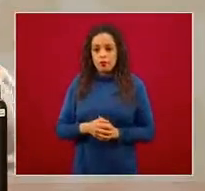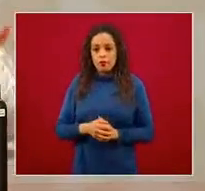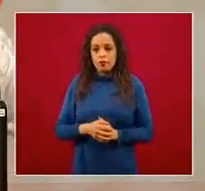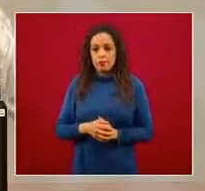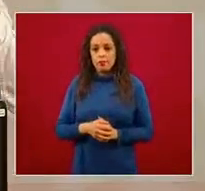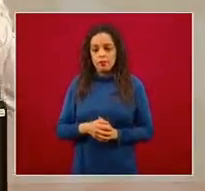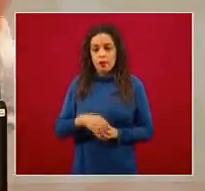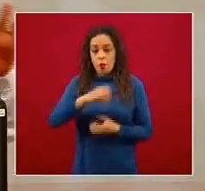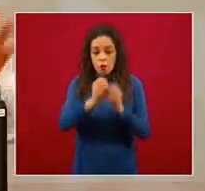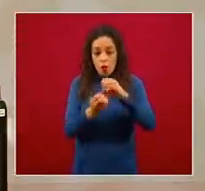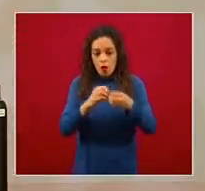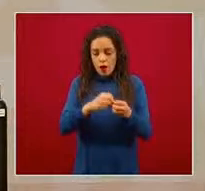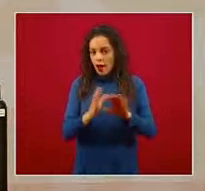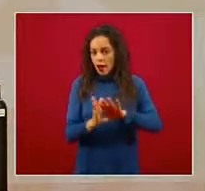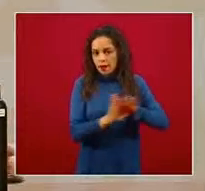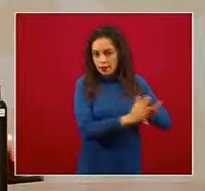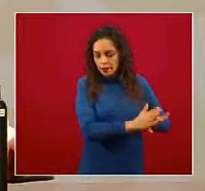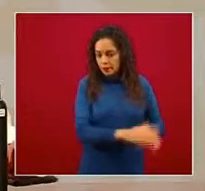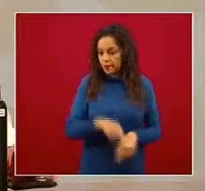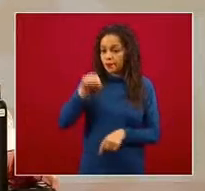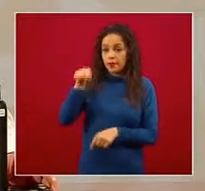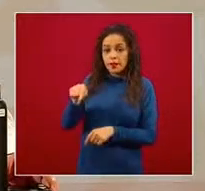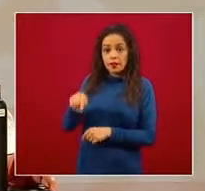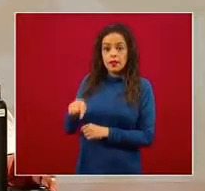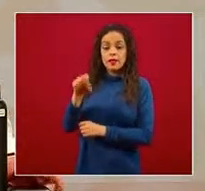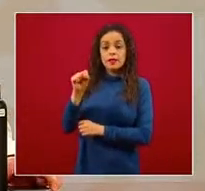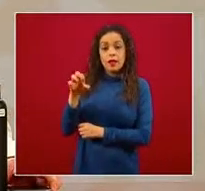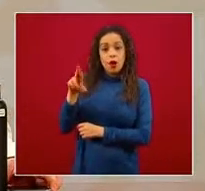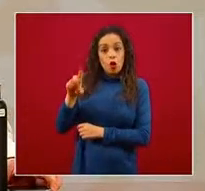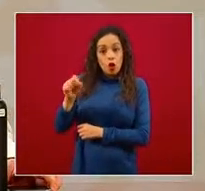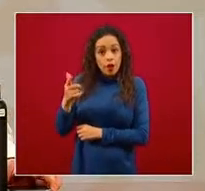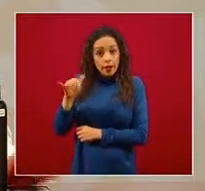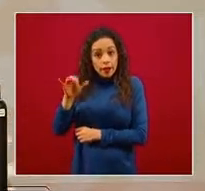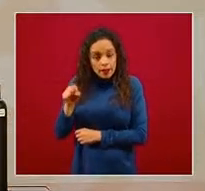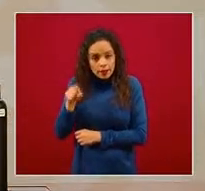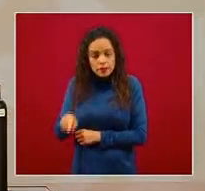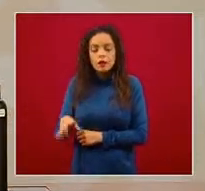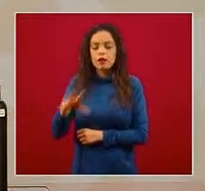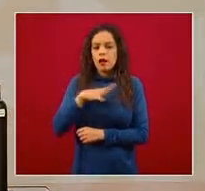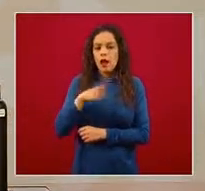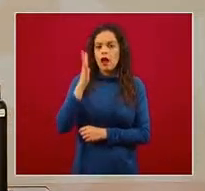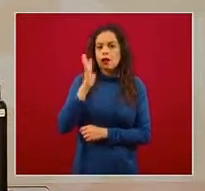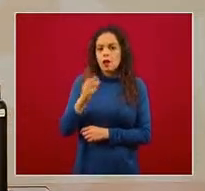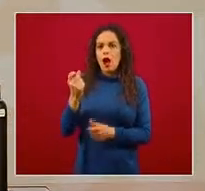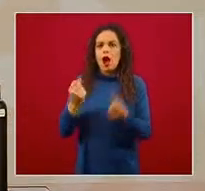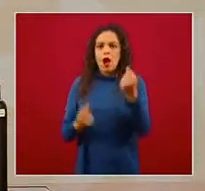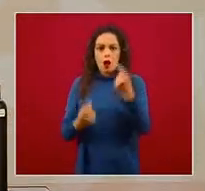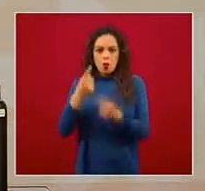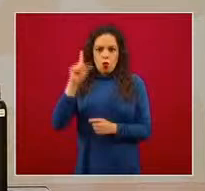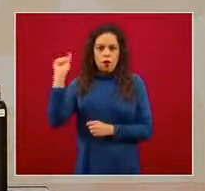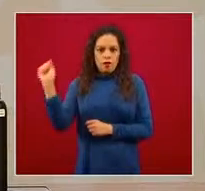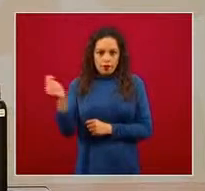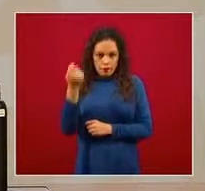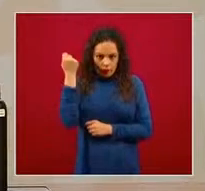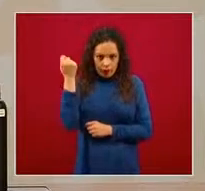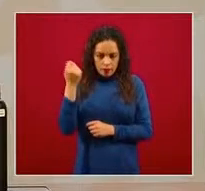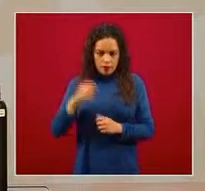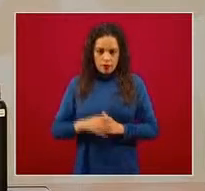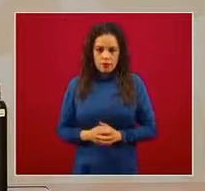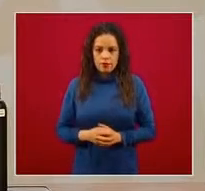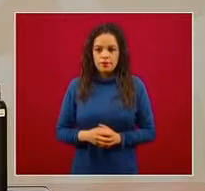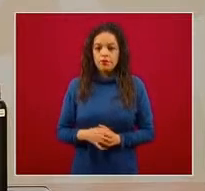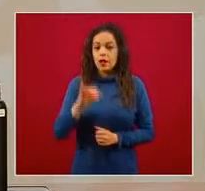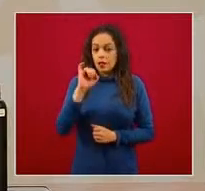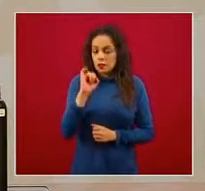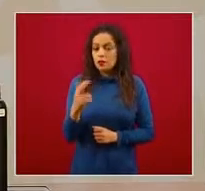the serological, not the molecular ones, serological tests are used with some technologies